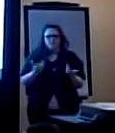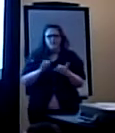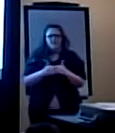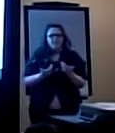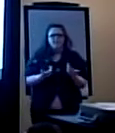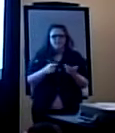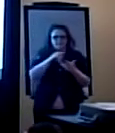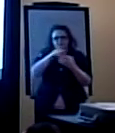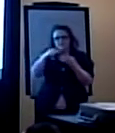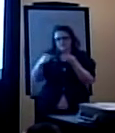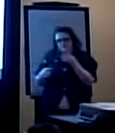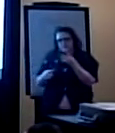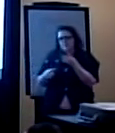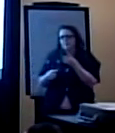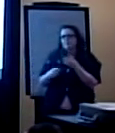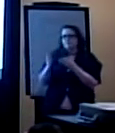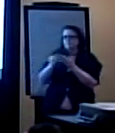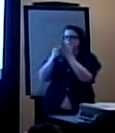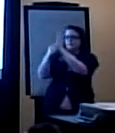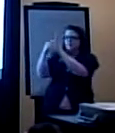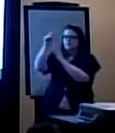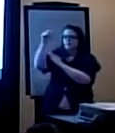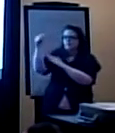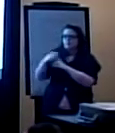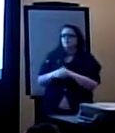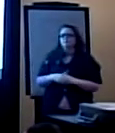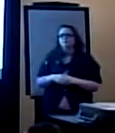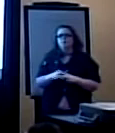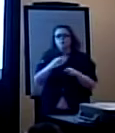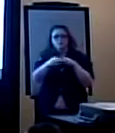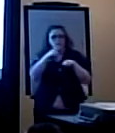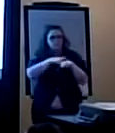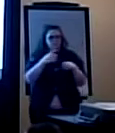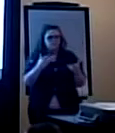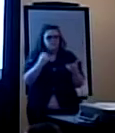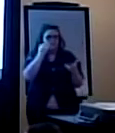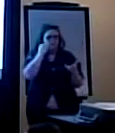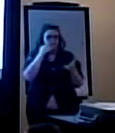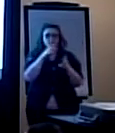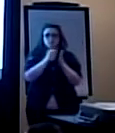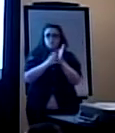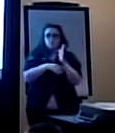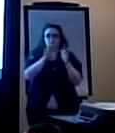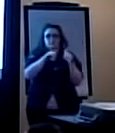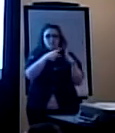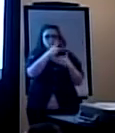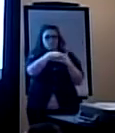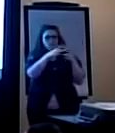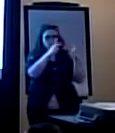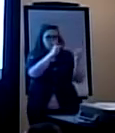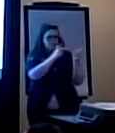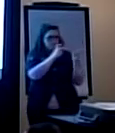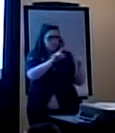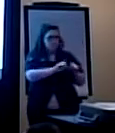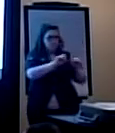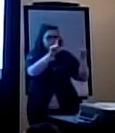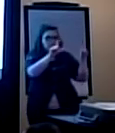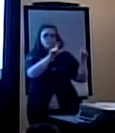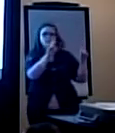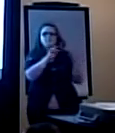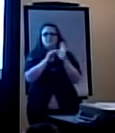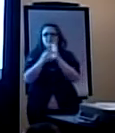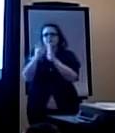1, 2, 3, 4. What are your short-term outcomes? Well, if students use this, they'll learn to write better on the test. What are your